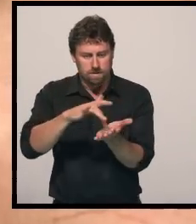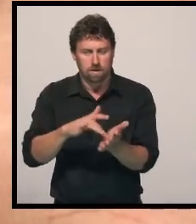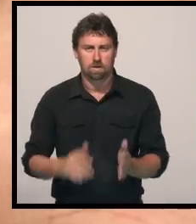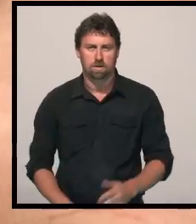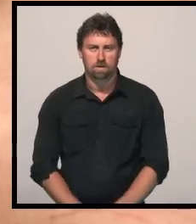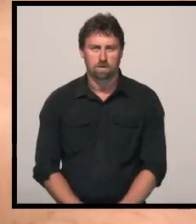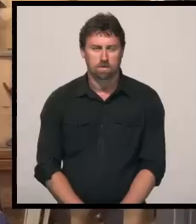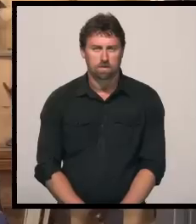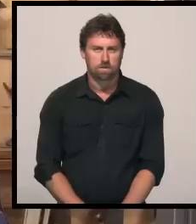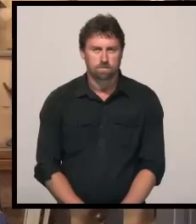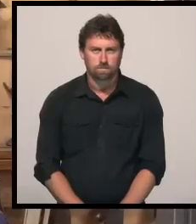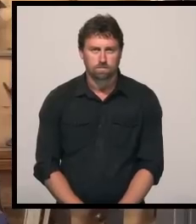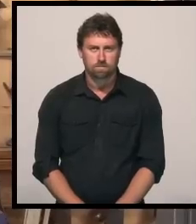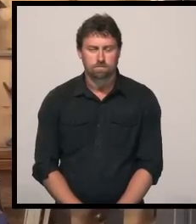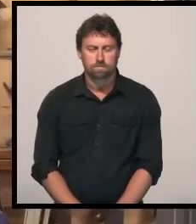Okay.